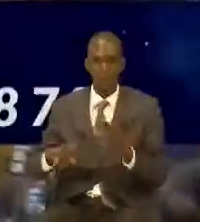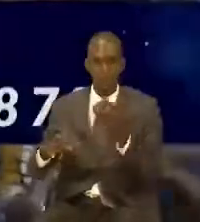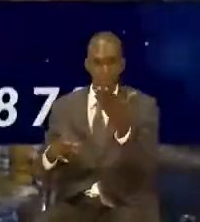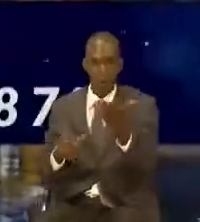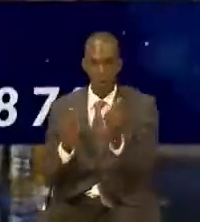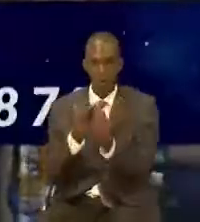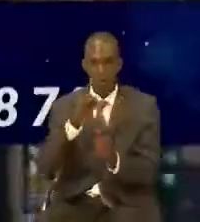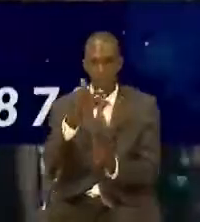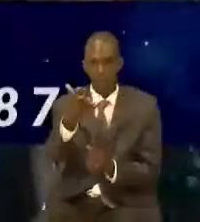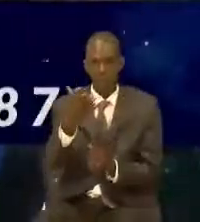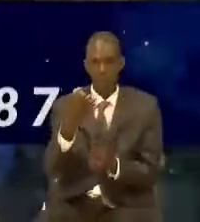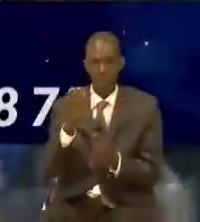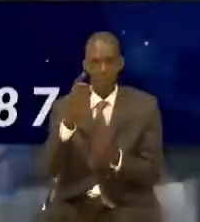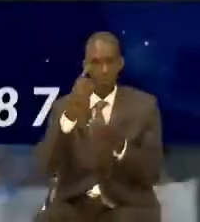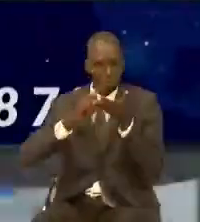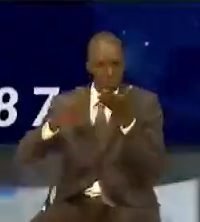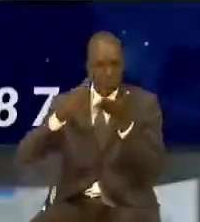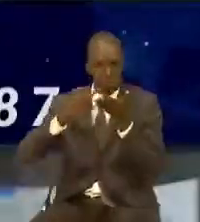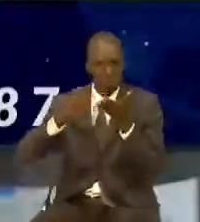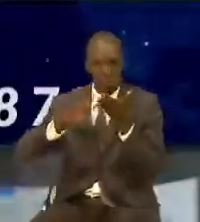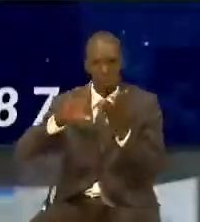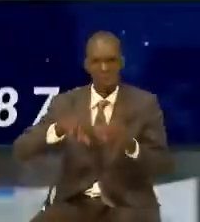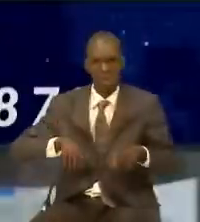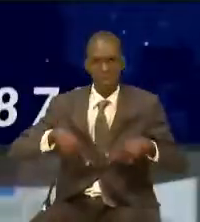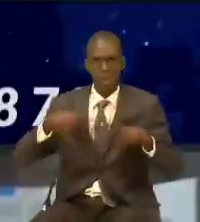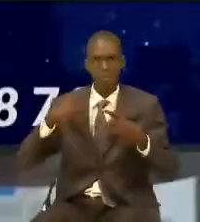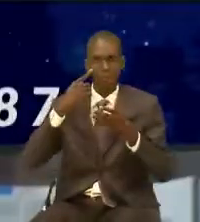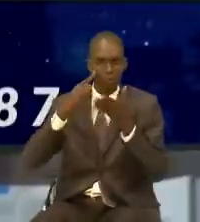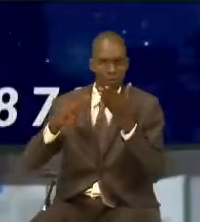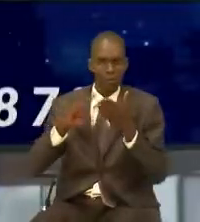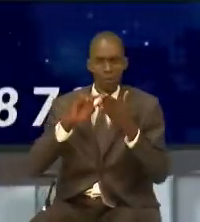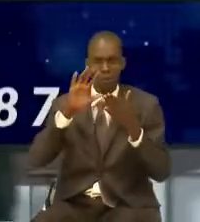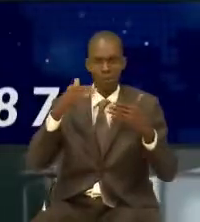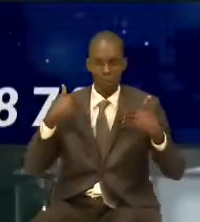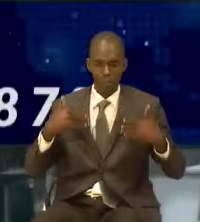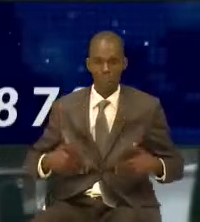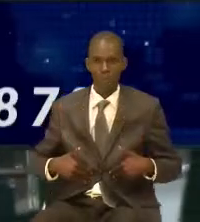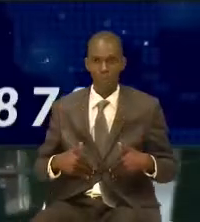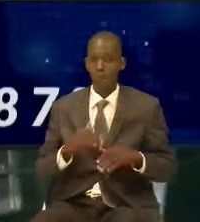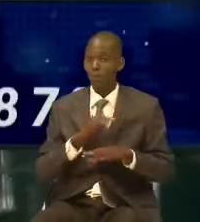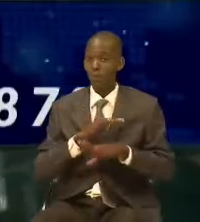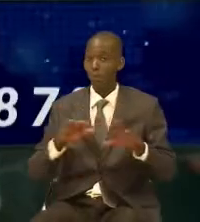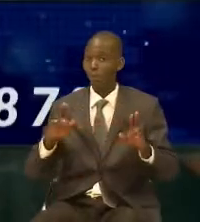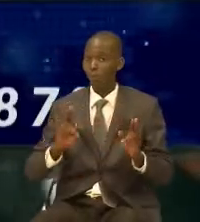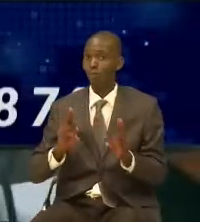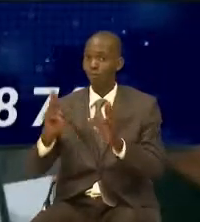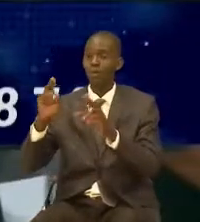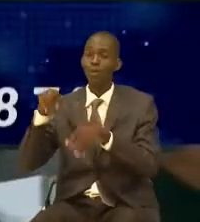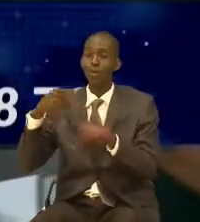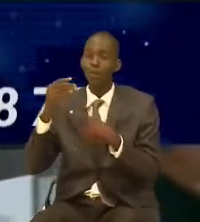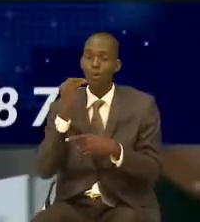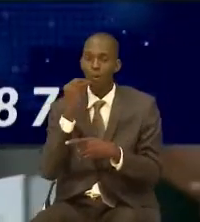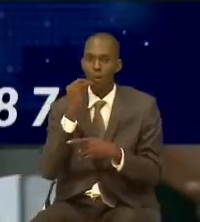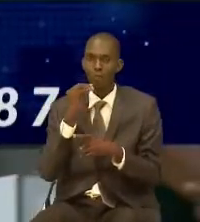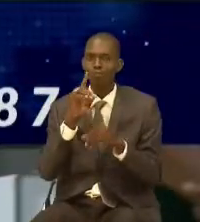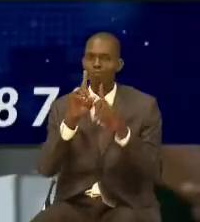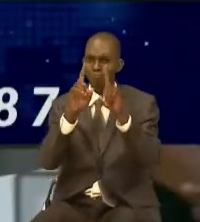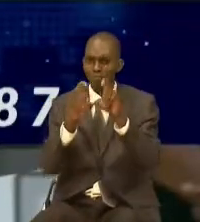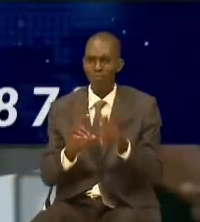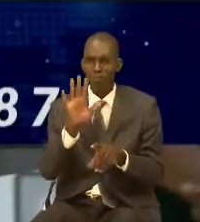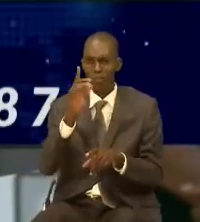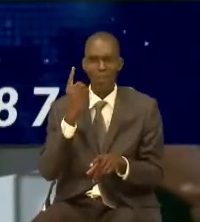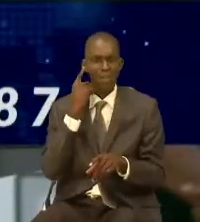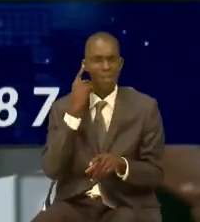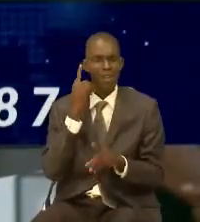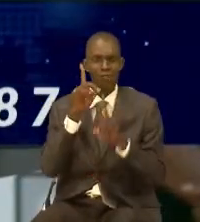so check it out check it out and come out and testify don't go yet don't go yet we need to worship god together before we